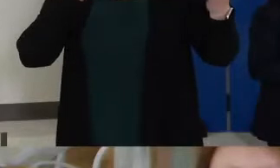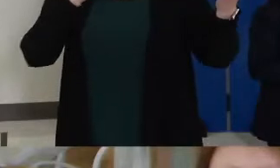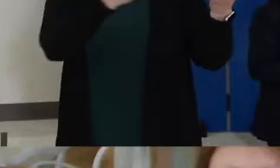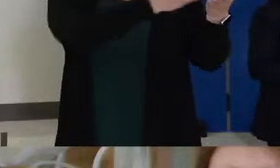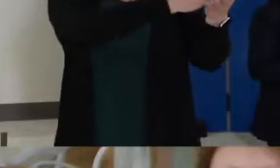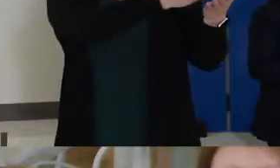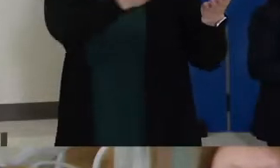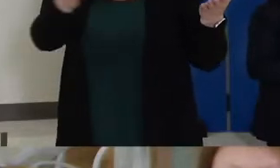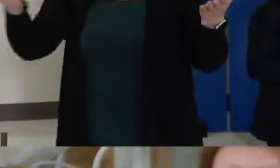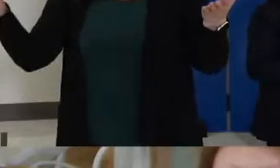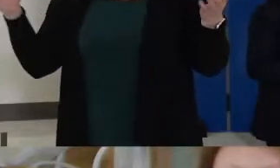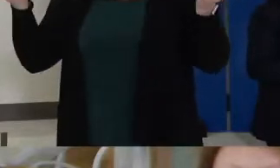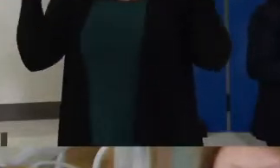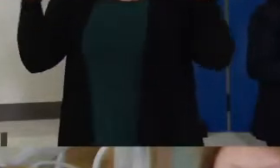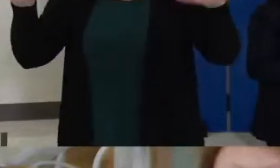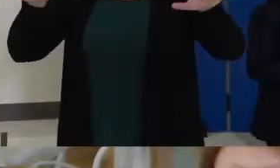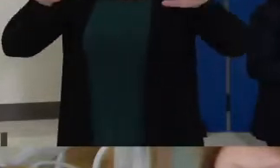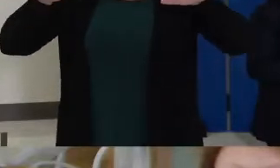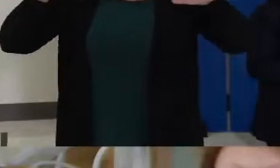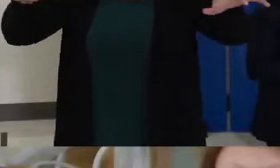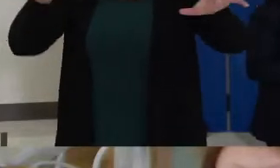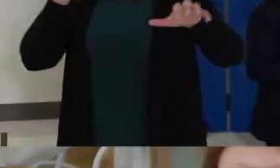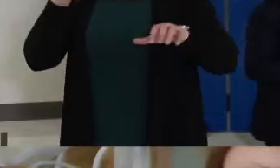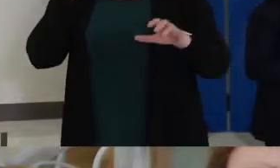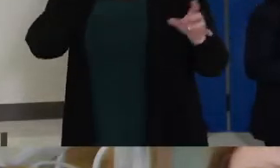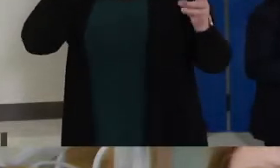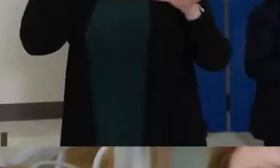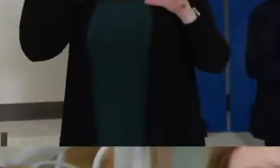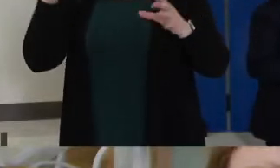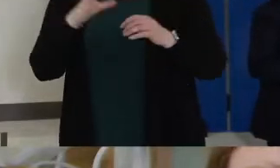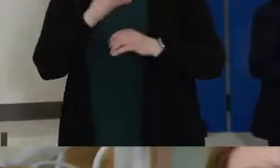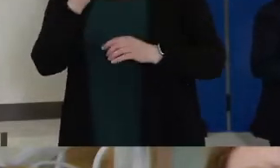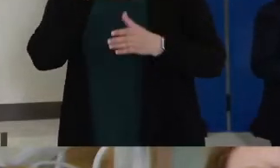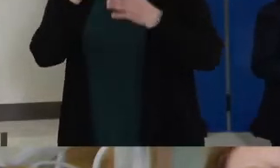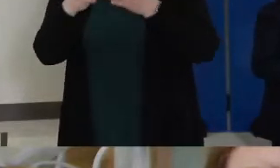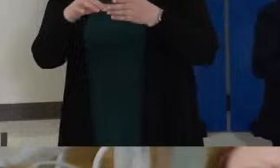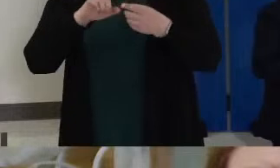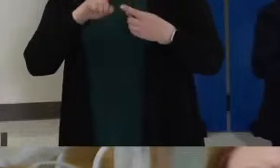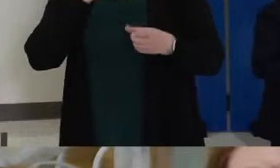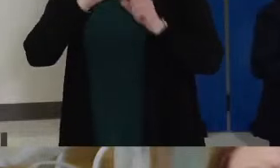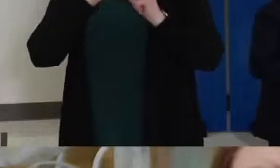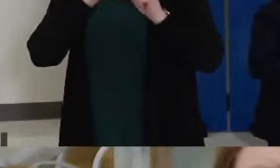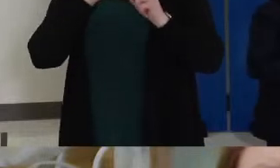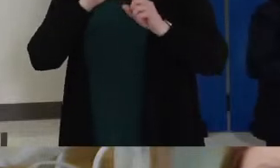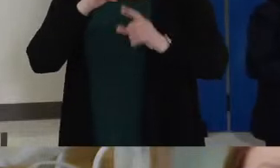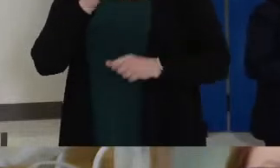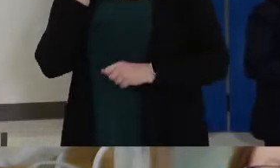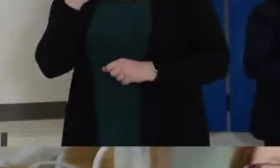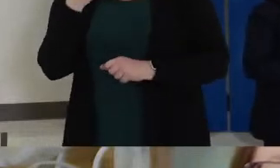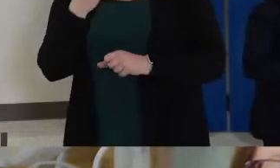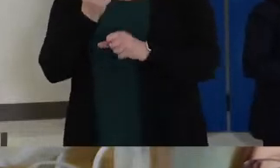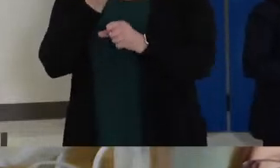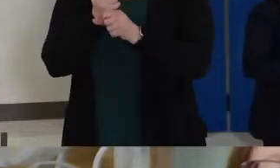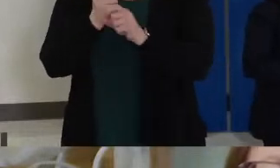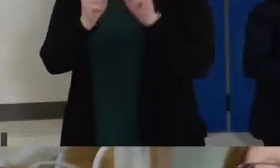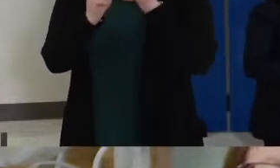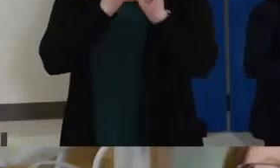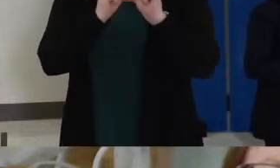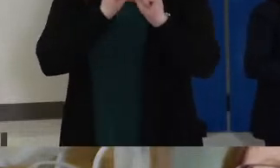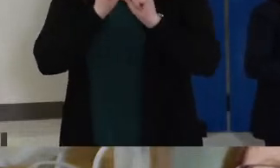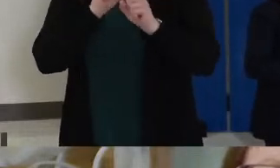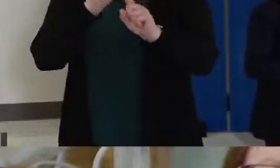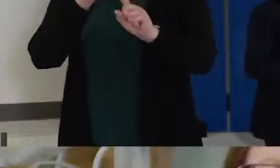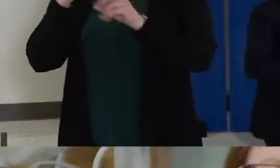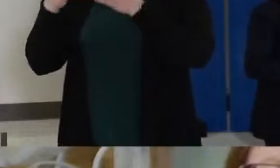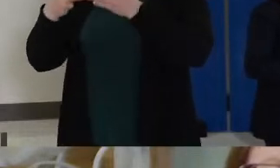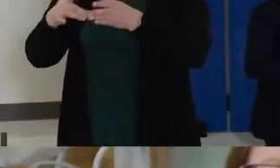the magnitude of this crisis. And that's led to conversations over the course of the last number of years that have led to this